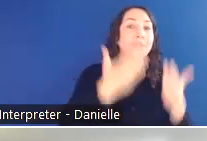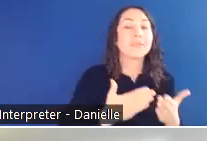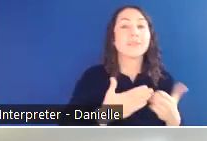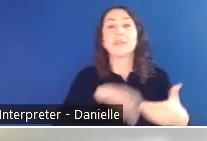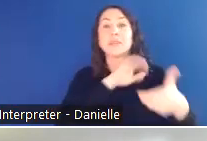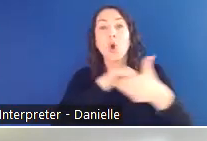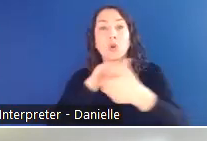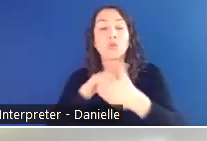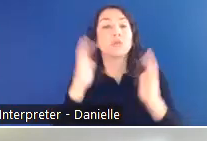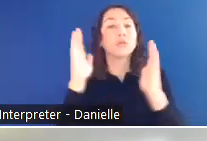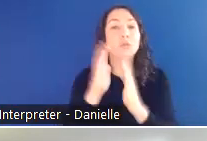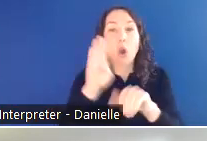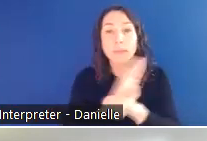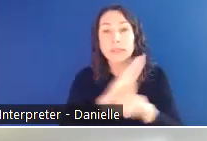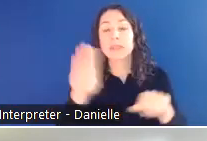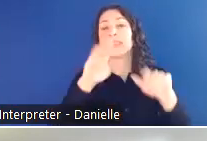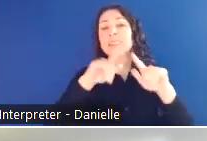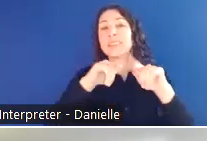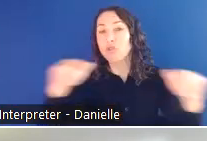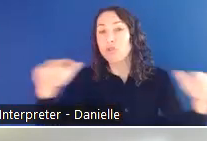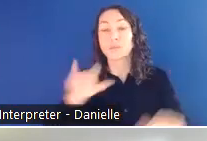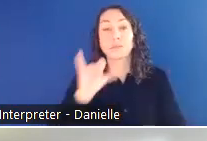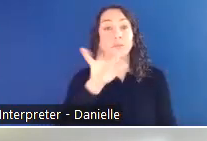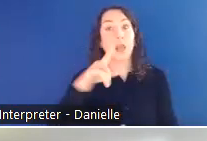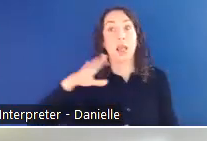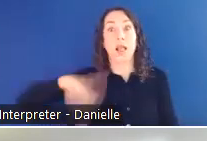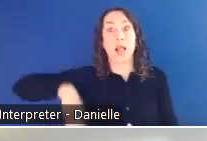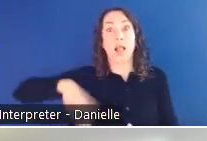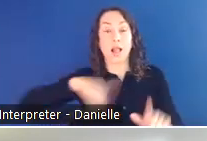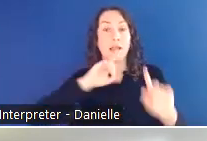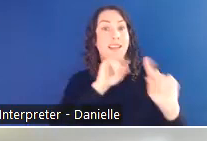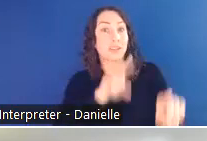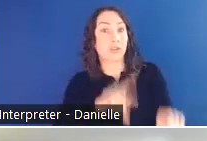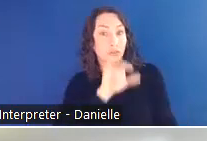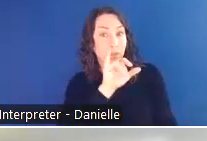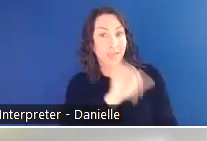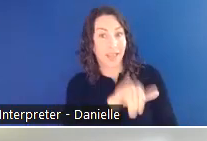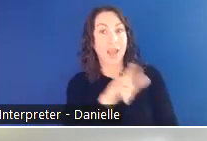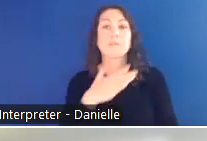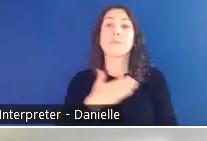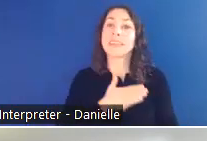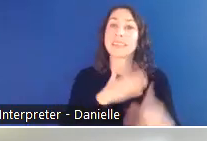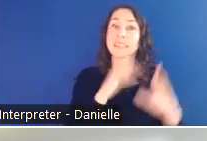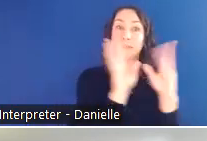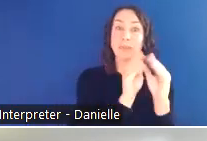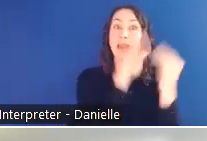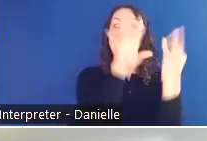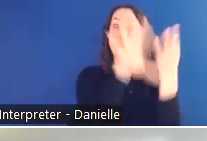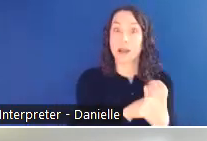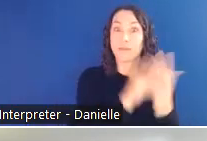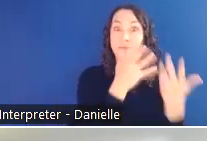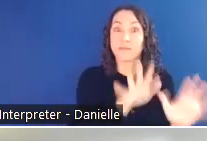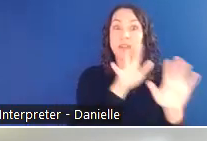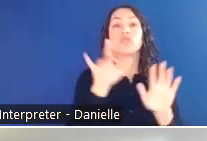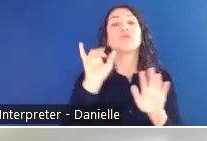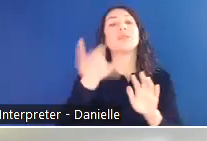small business, etc. If you have not had the chance to complete the survey, please do so after the meeting. It will remain open